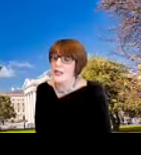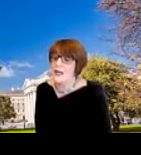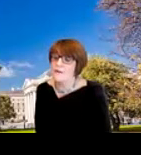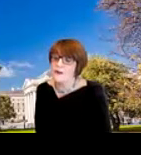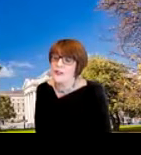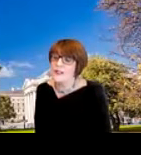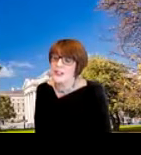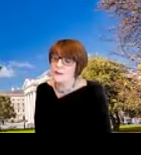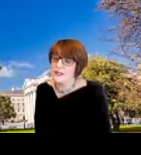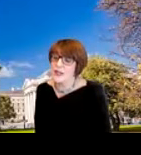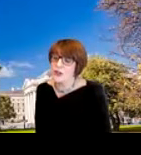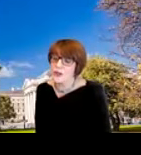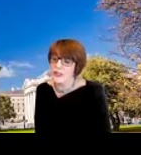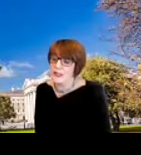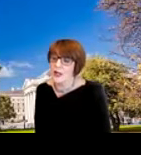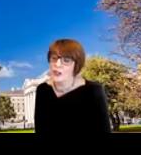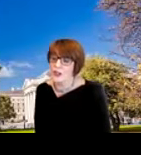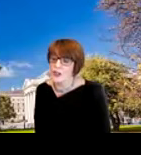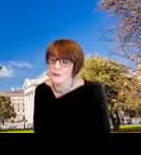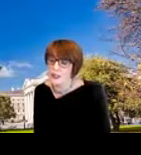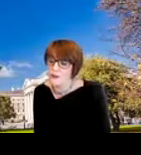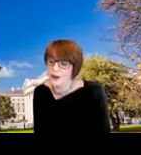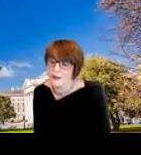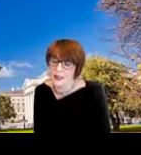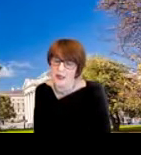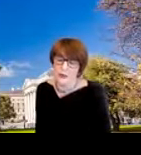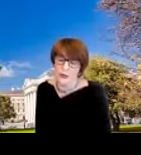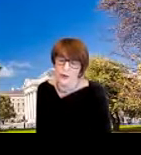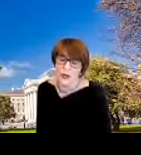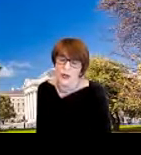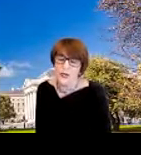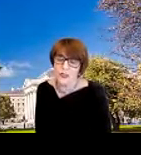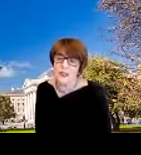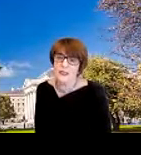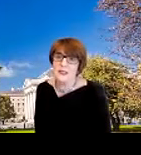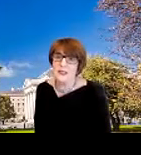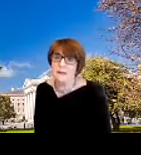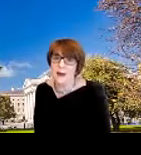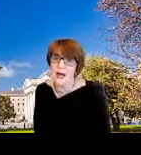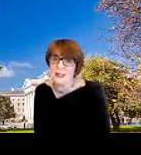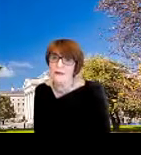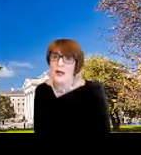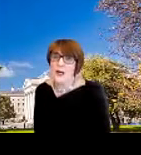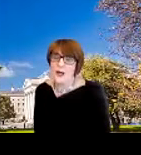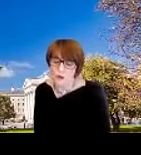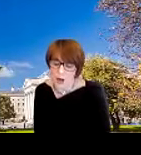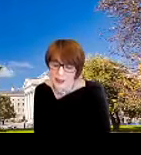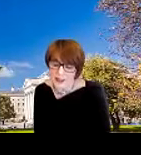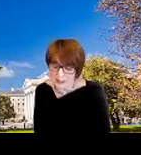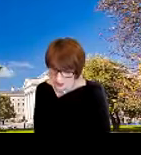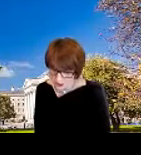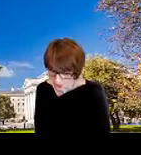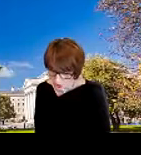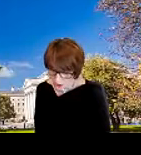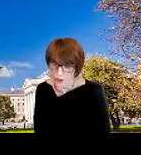and 56% used technology to speak to family more. So we did see this massive rise